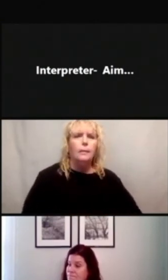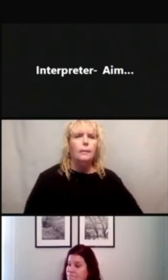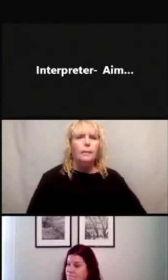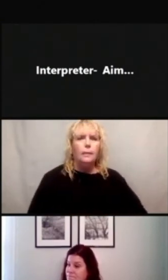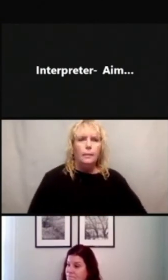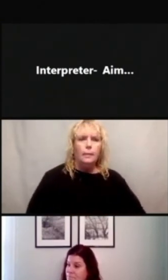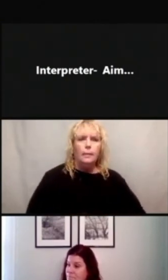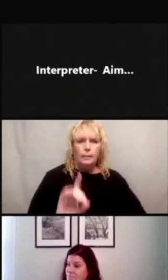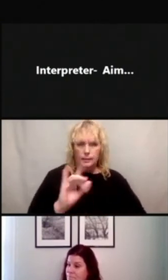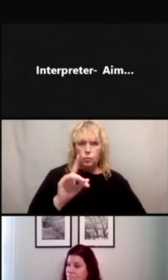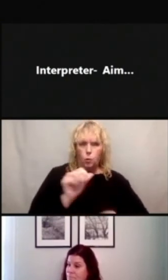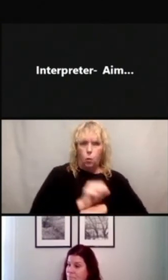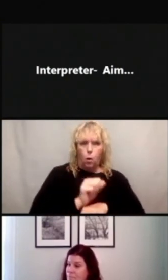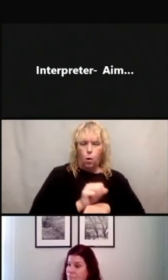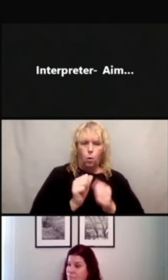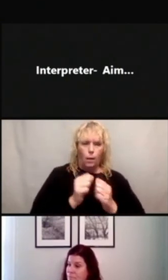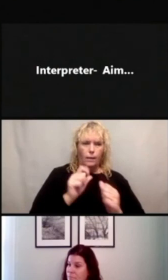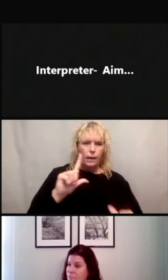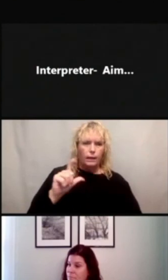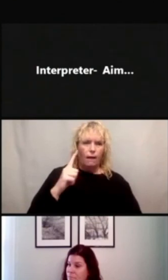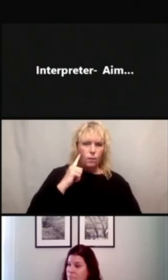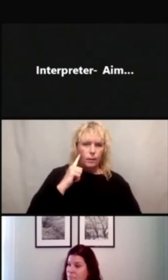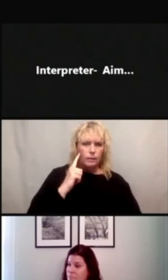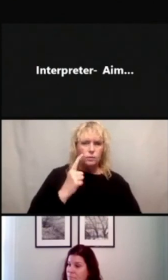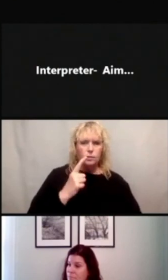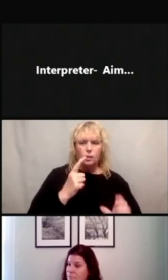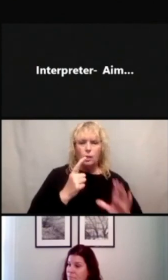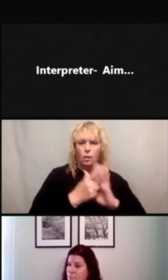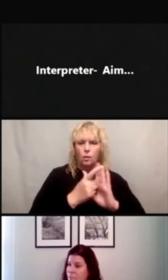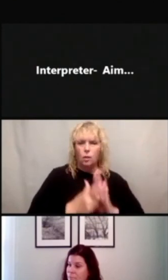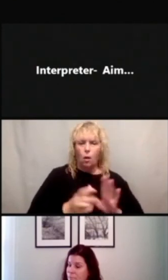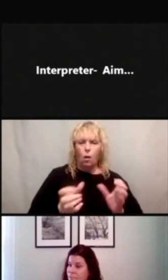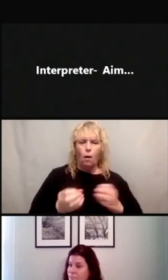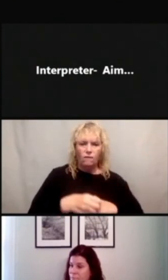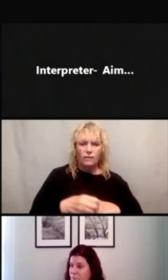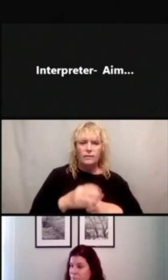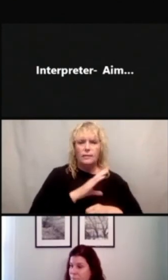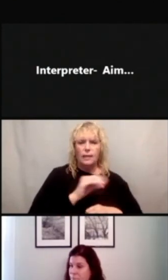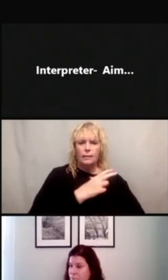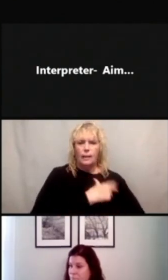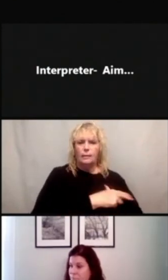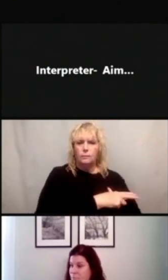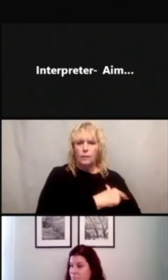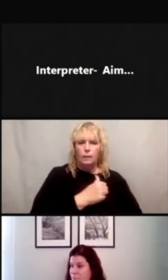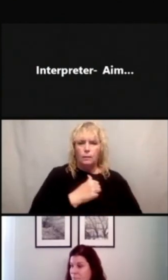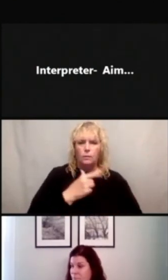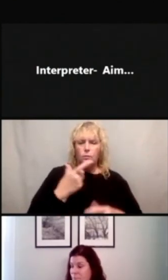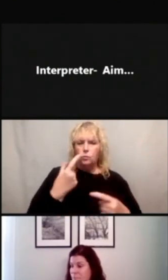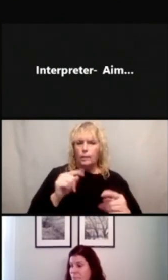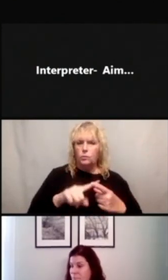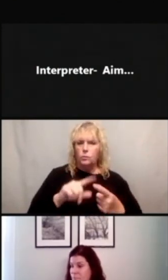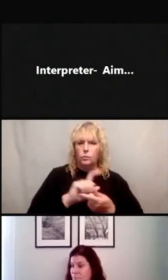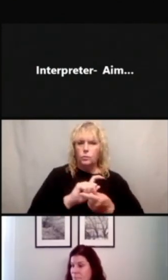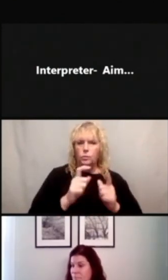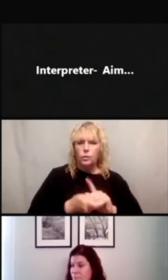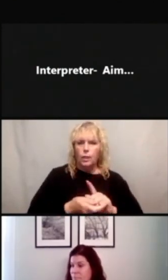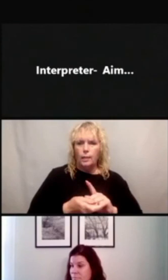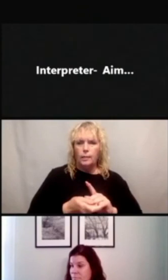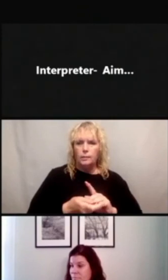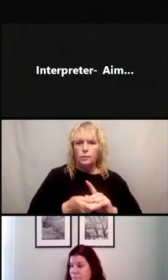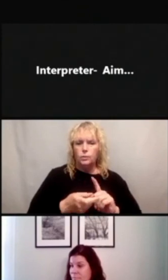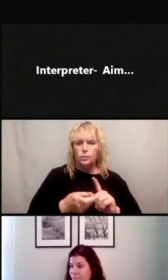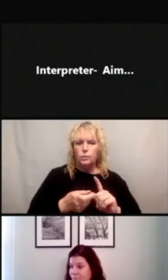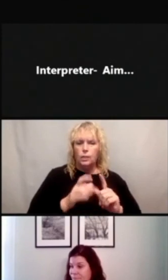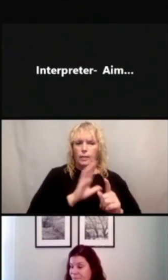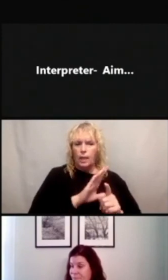have you worked with government, law offices, hospitals, and others to change the original